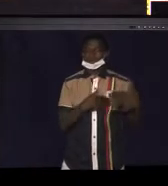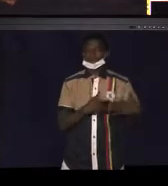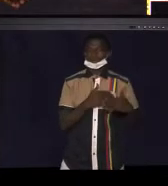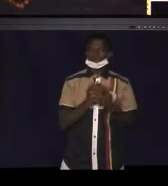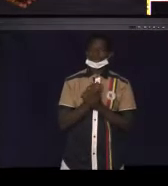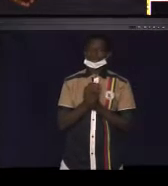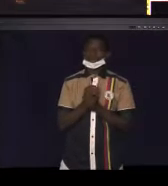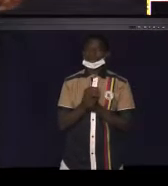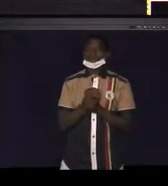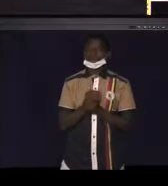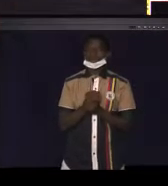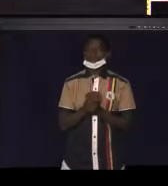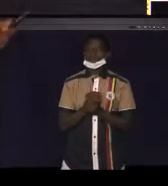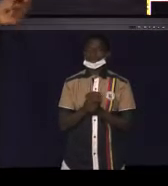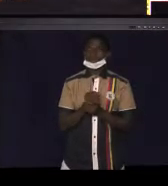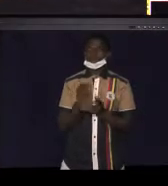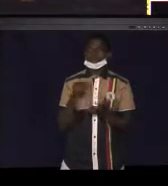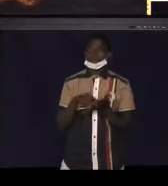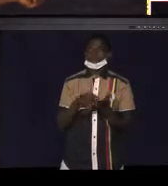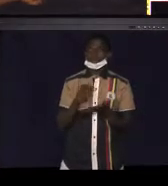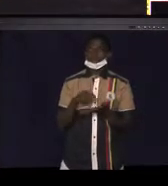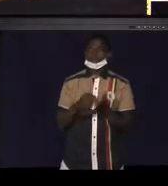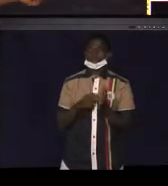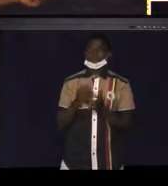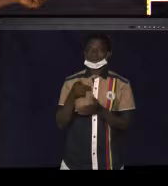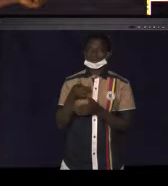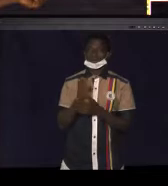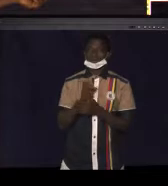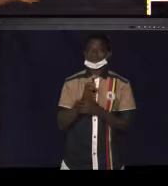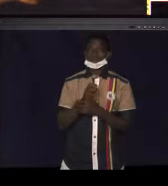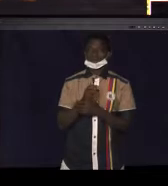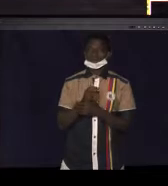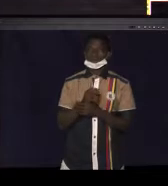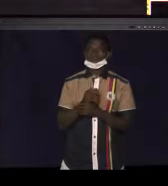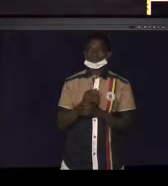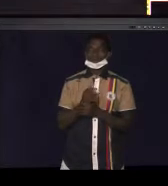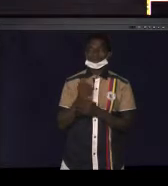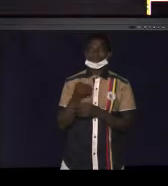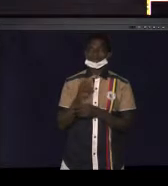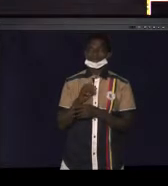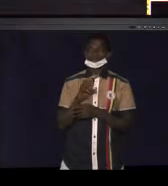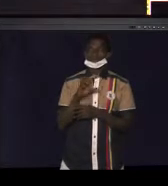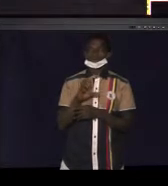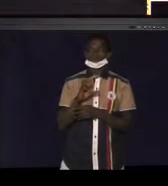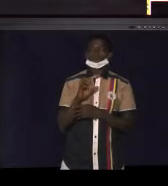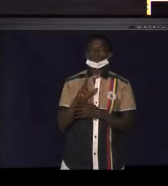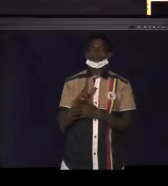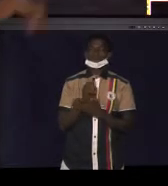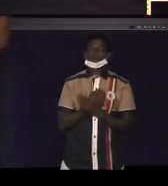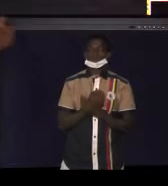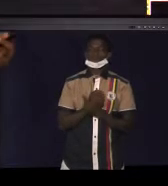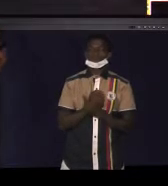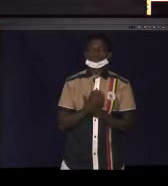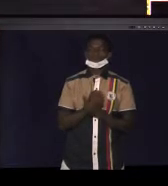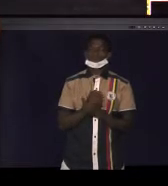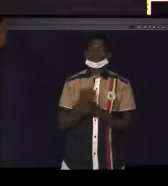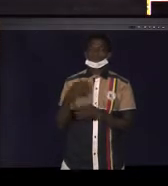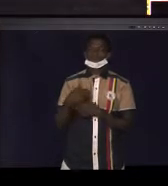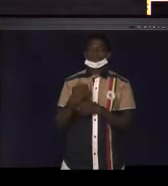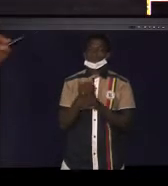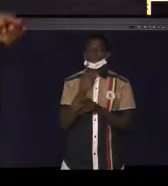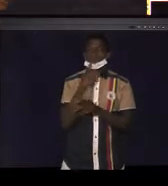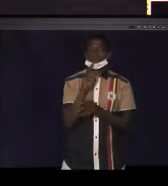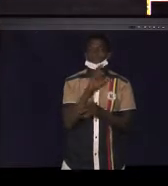side. This one is the extra because this one means 100, and in this case, 100 centiliters. So 100